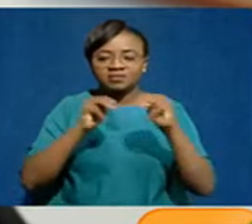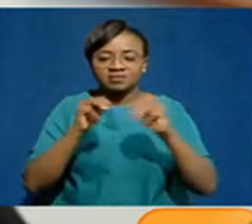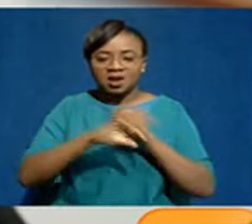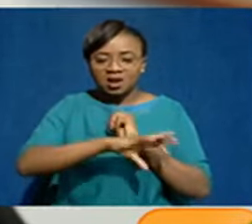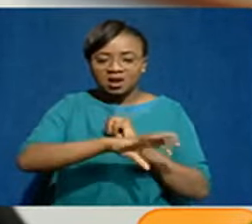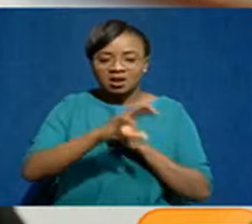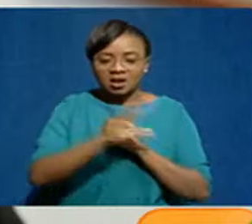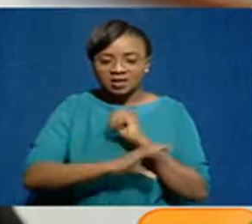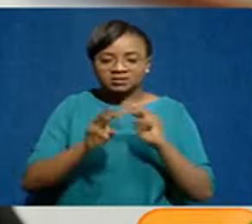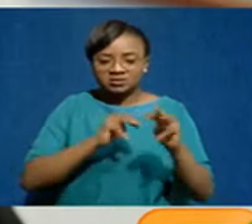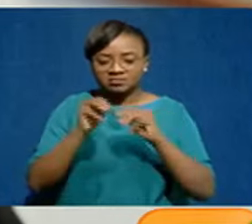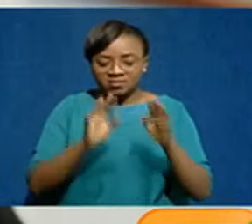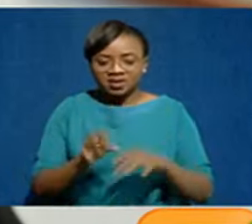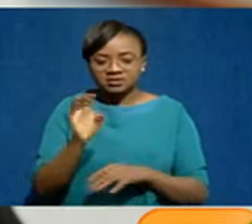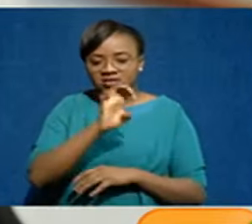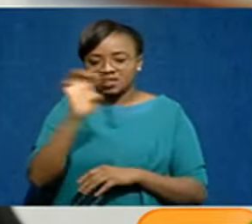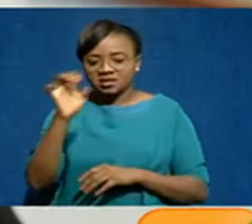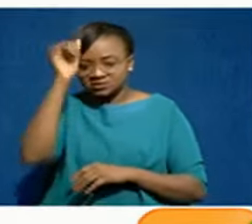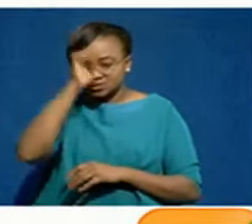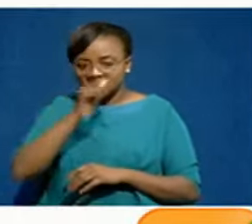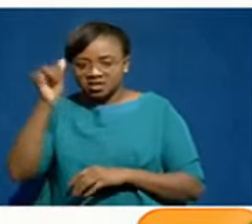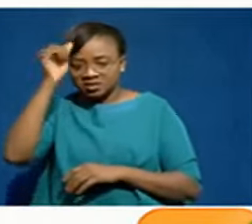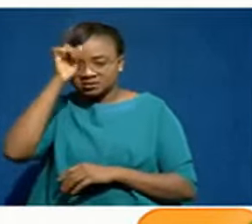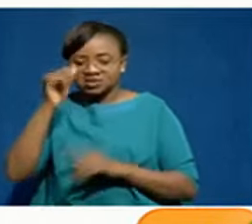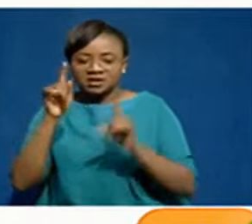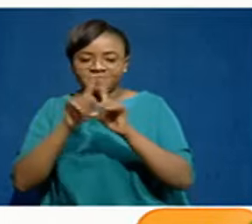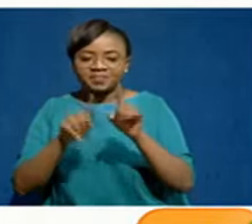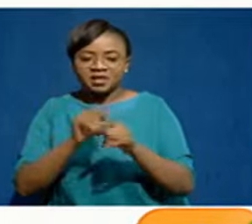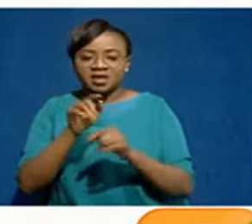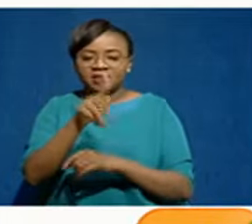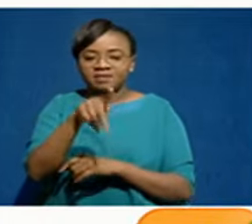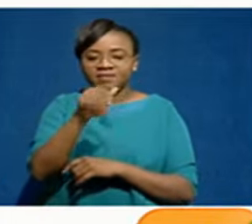and Pacific region and country director for Belarus,